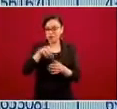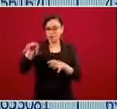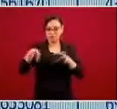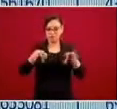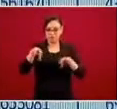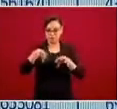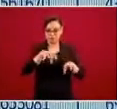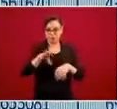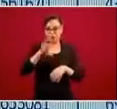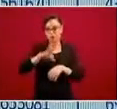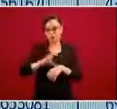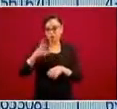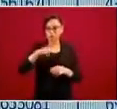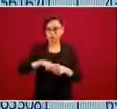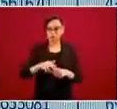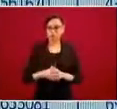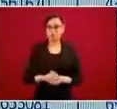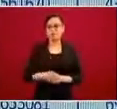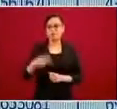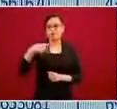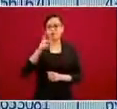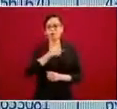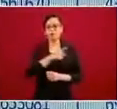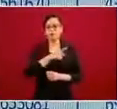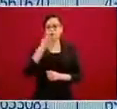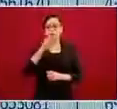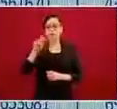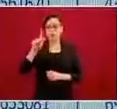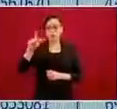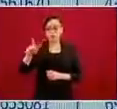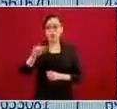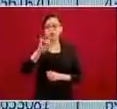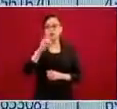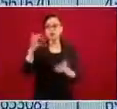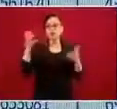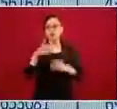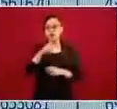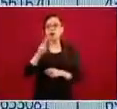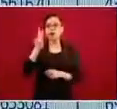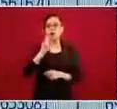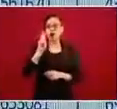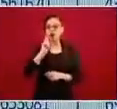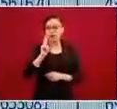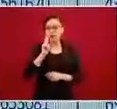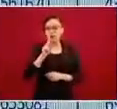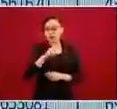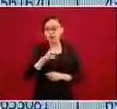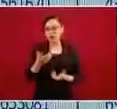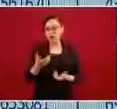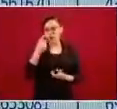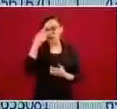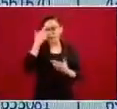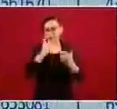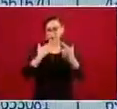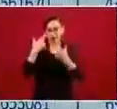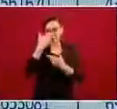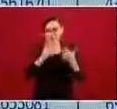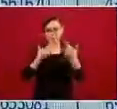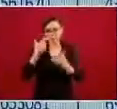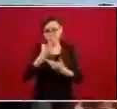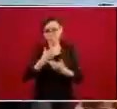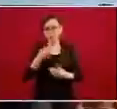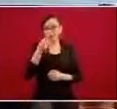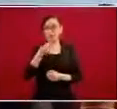disease. But in this case, we do not test in all of those units. We only test in